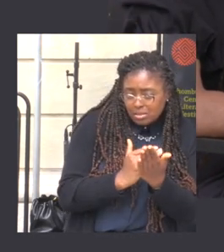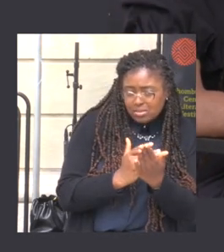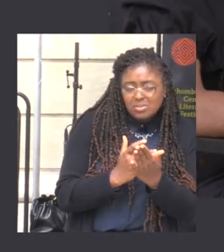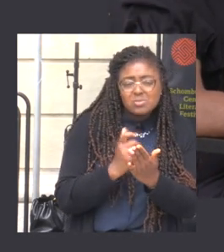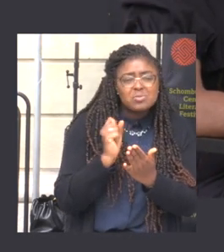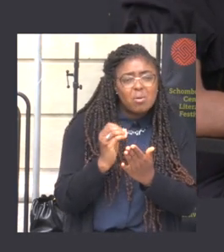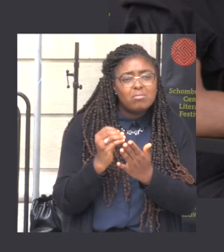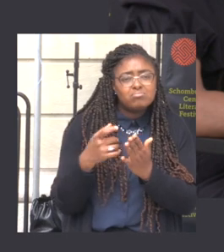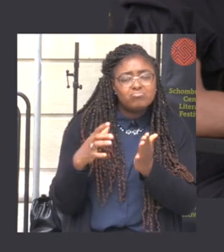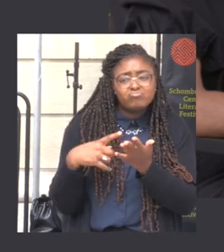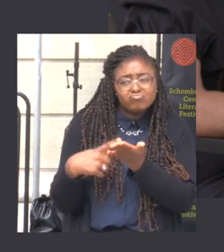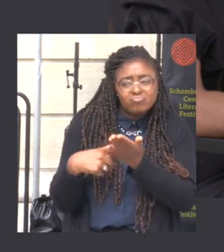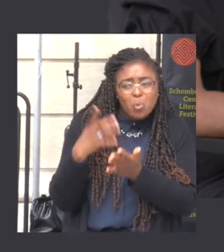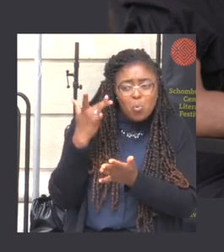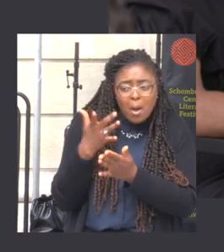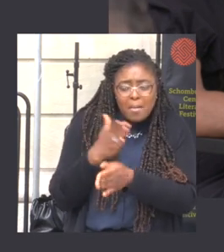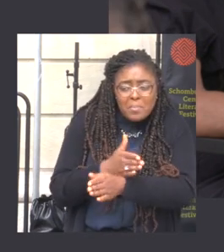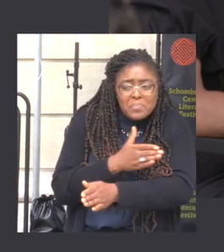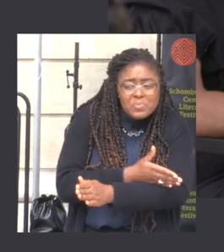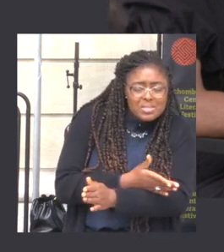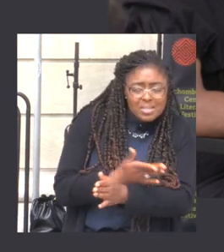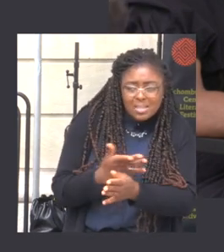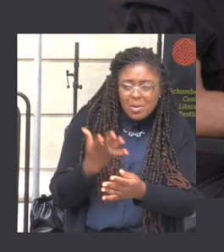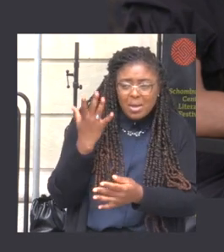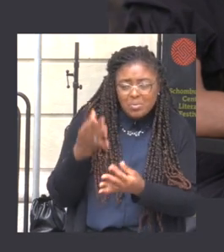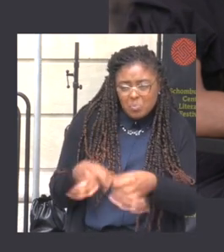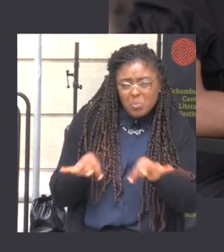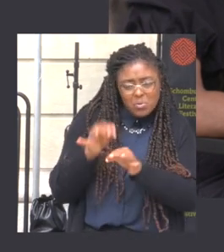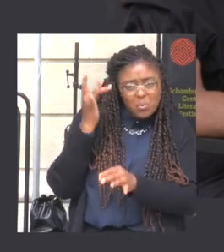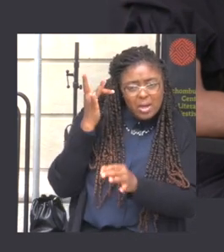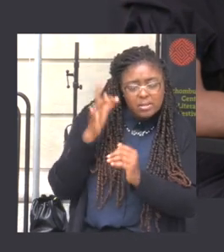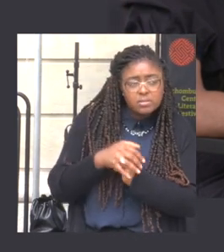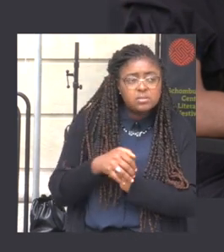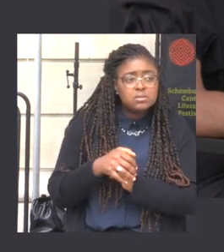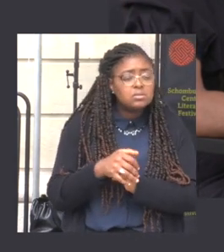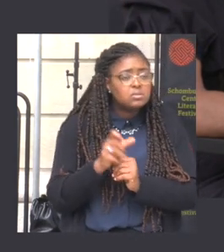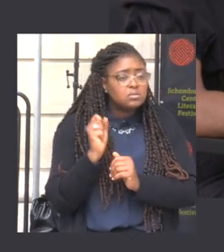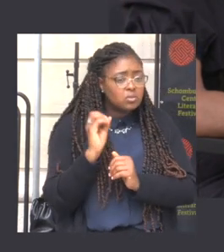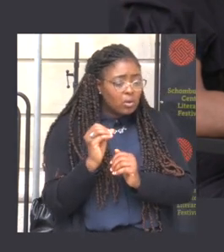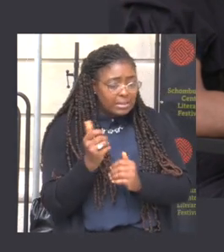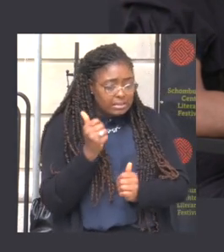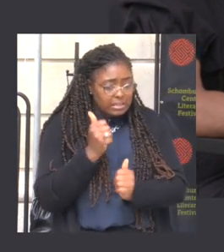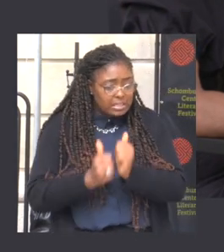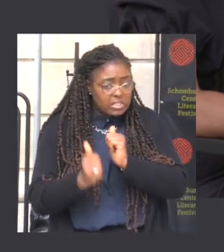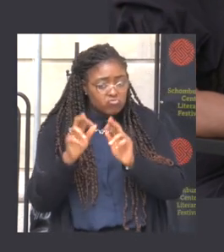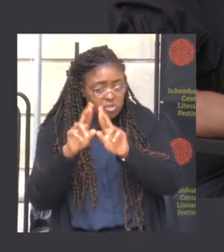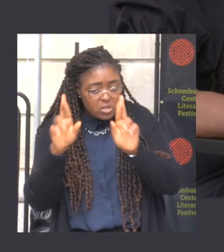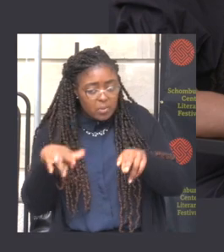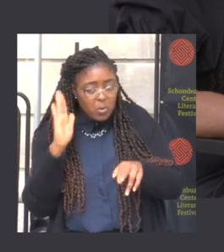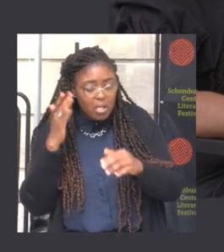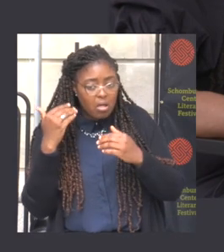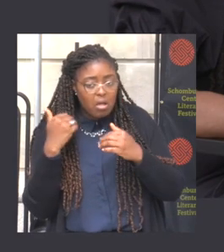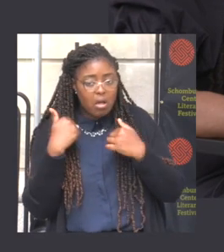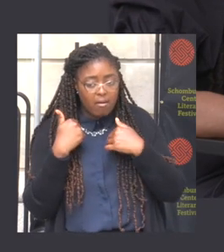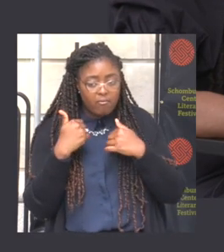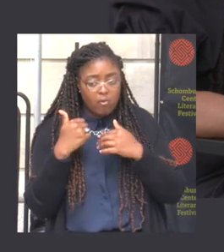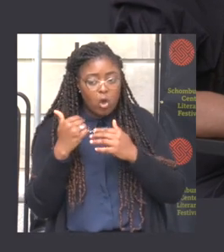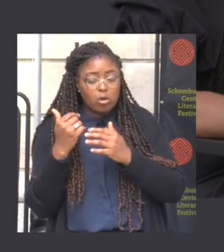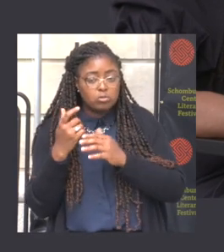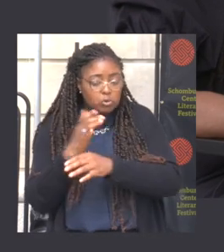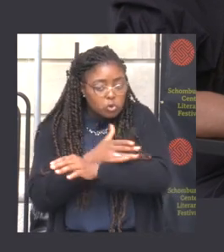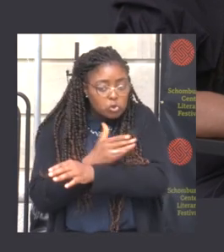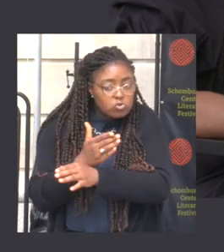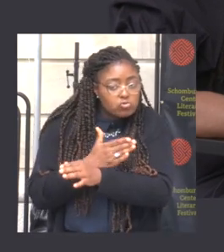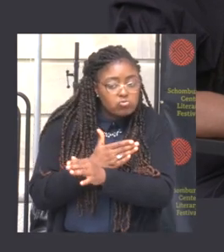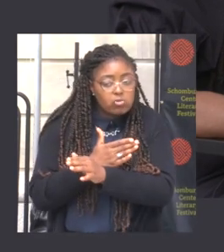you? So one of the signatures of my body of work is every recipe, I'll couple it with a song that might have inspired the dish, or